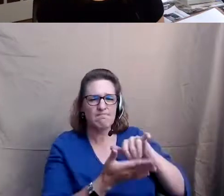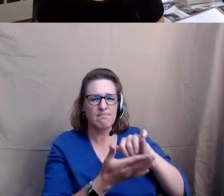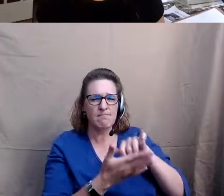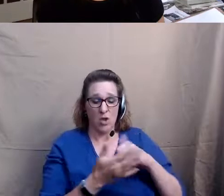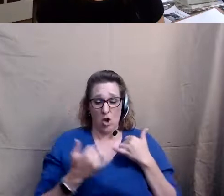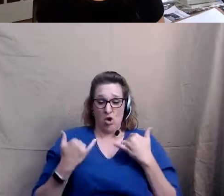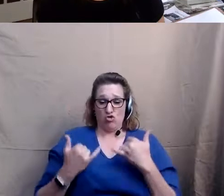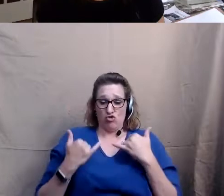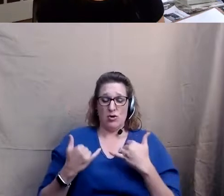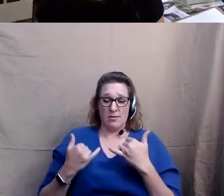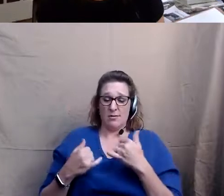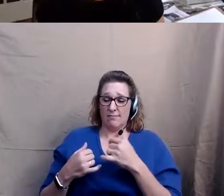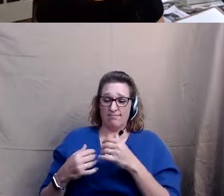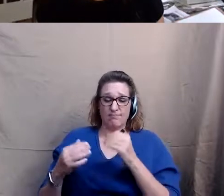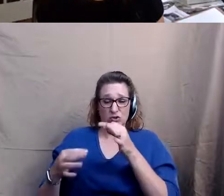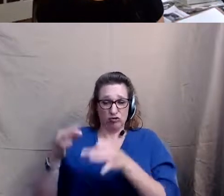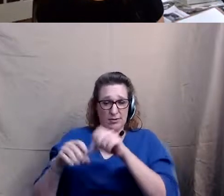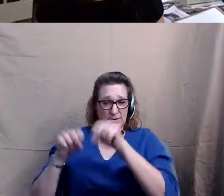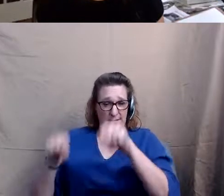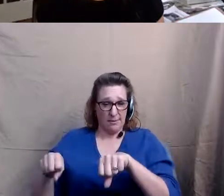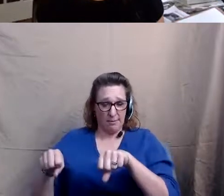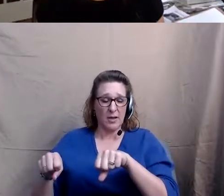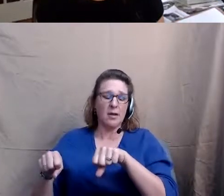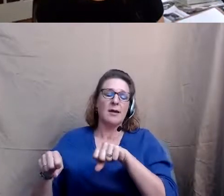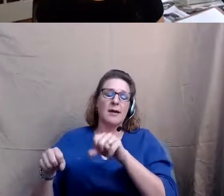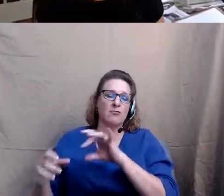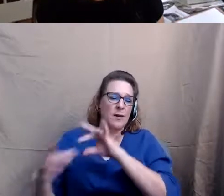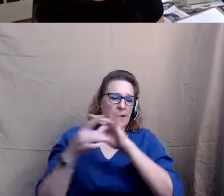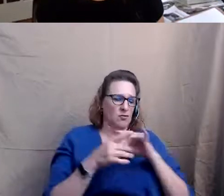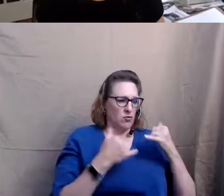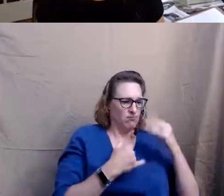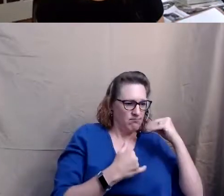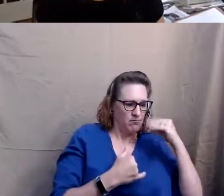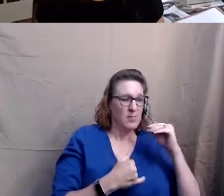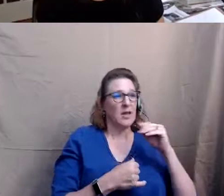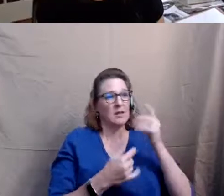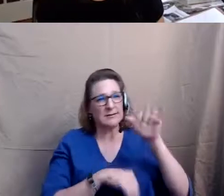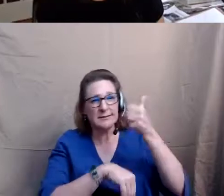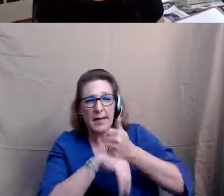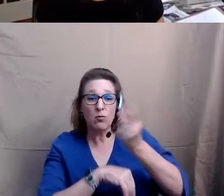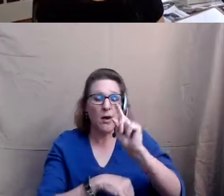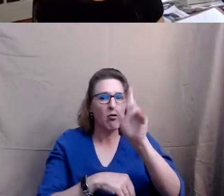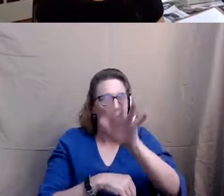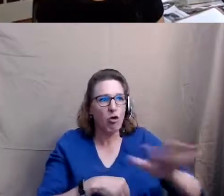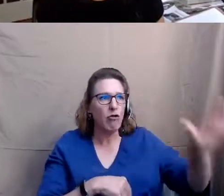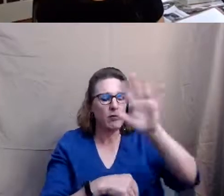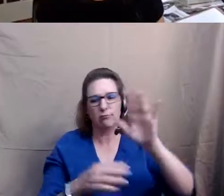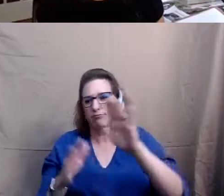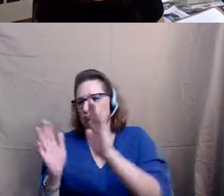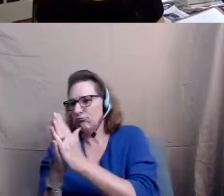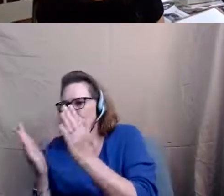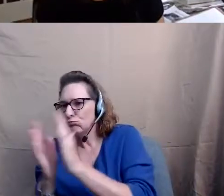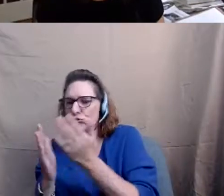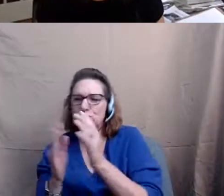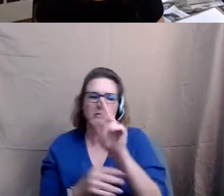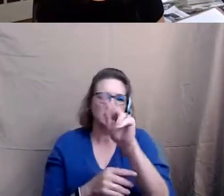is limited by our experience of the system we have. It's on our TVs, it's in our movie theaters, it's in the books we read, and most importantly,